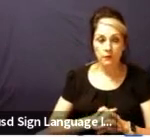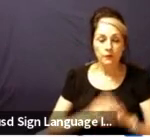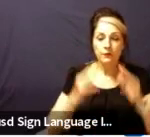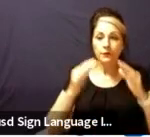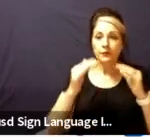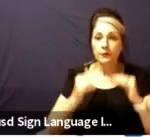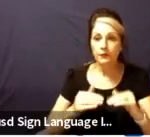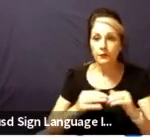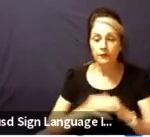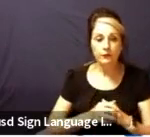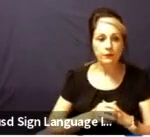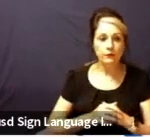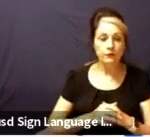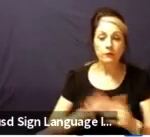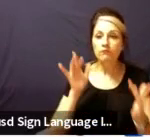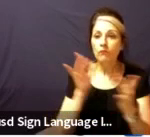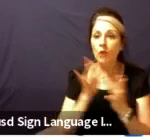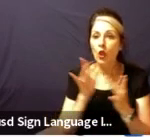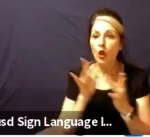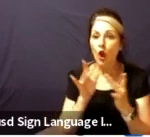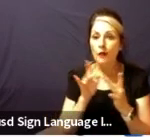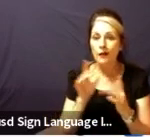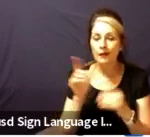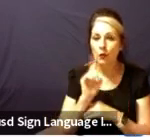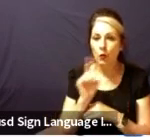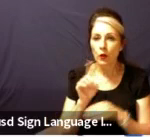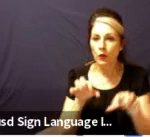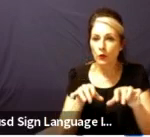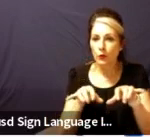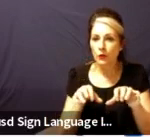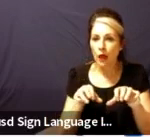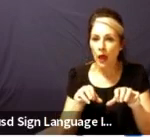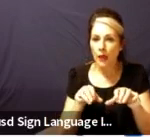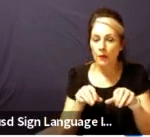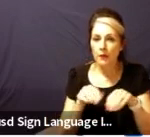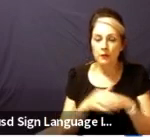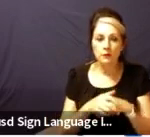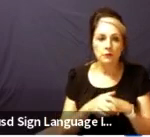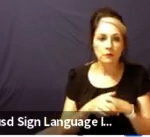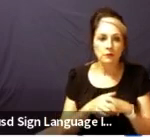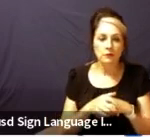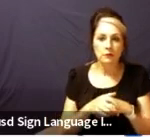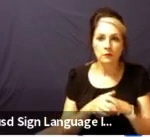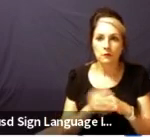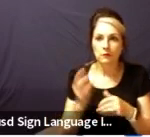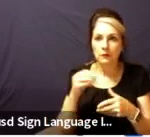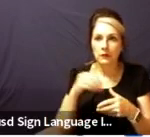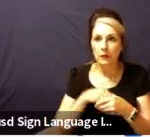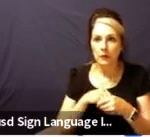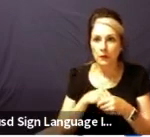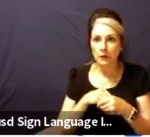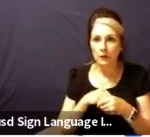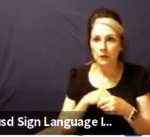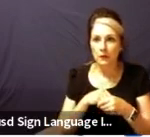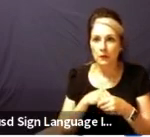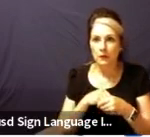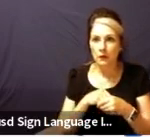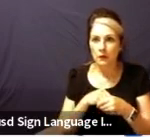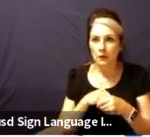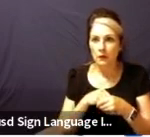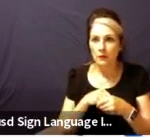Next is the contacts. This is where you will type or put in all of your emergency